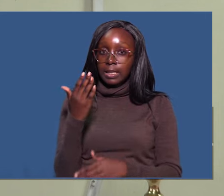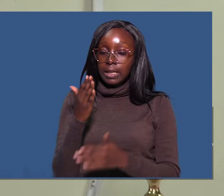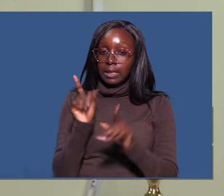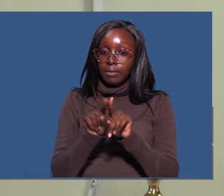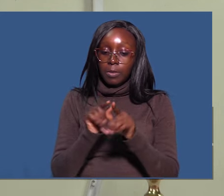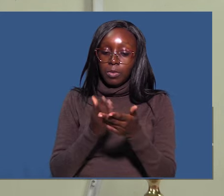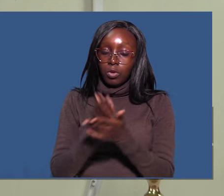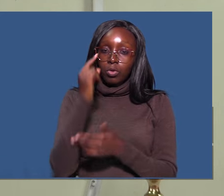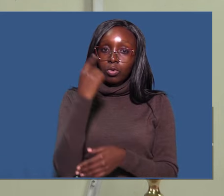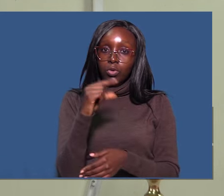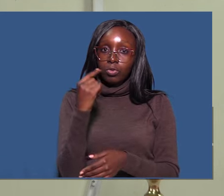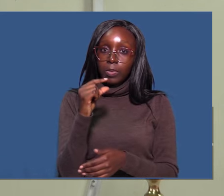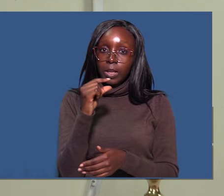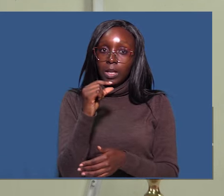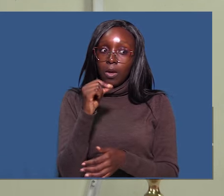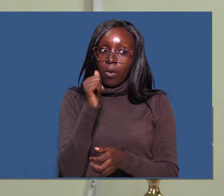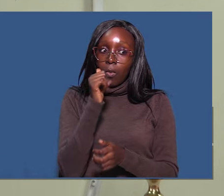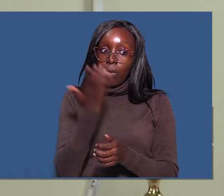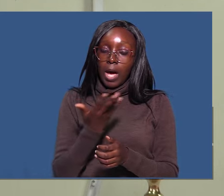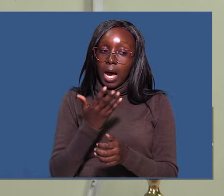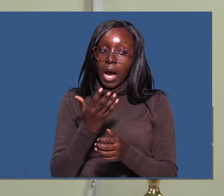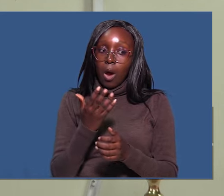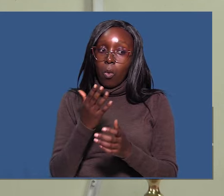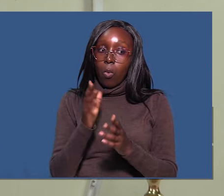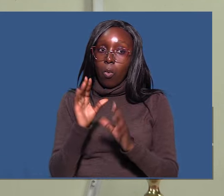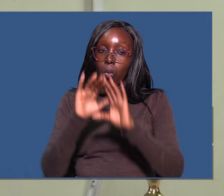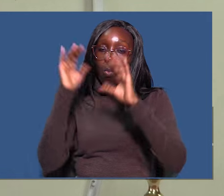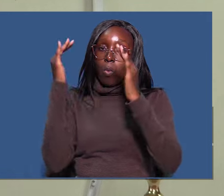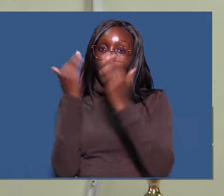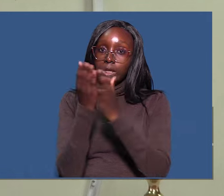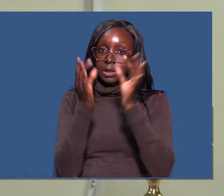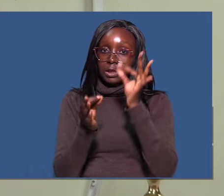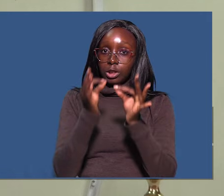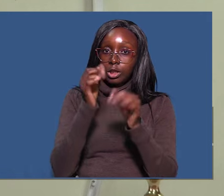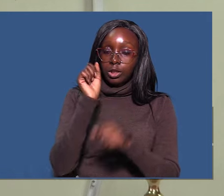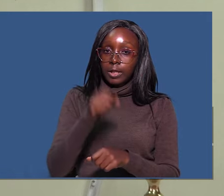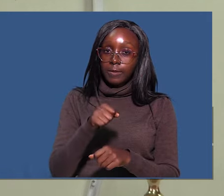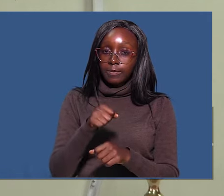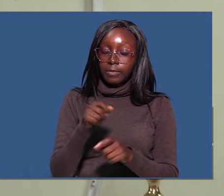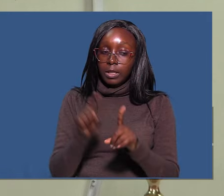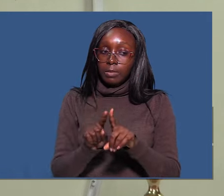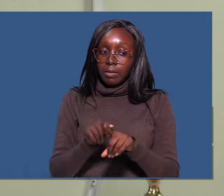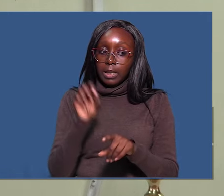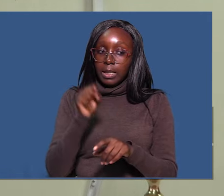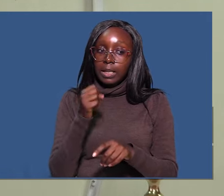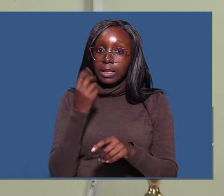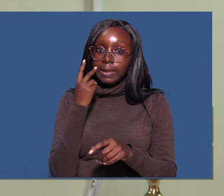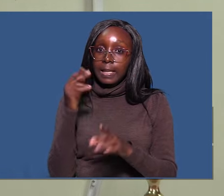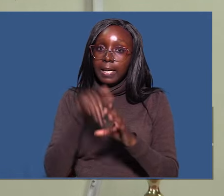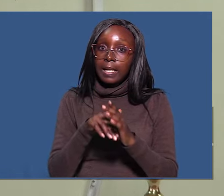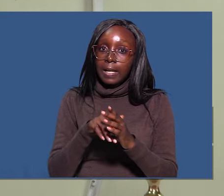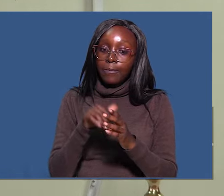that the world or the earth shall be judged. Even John observed that in Revelation chapter